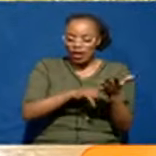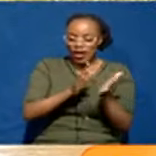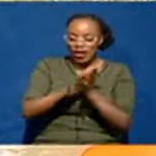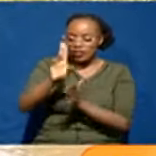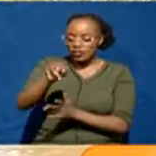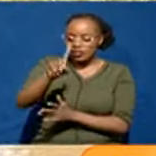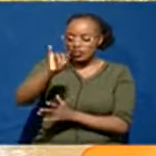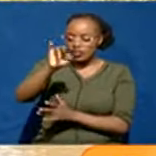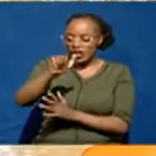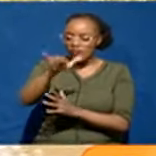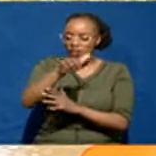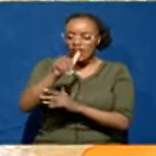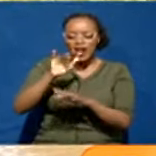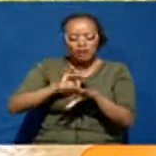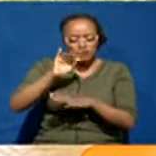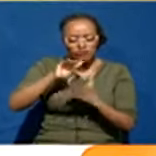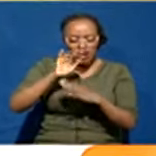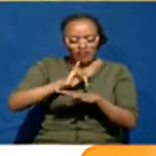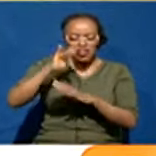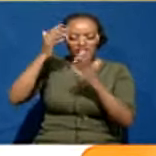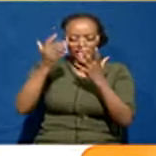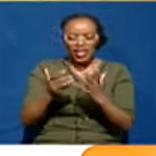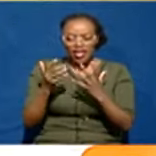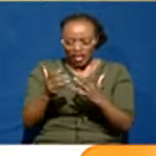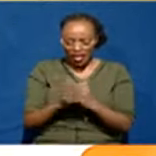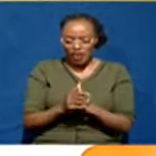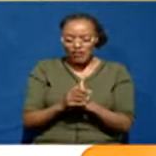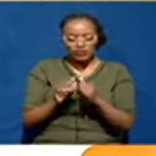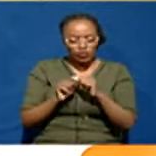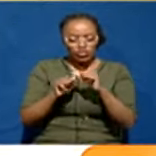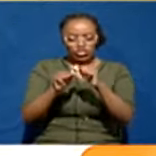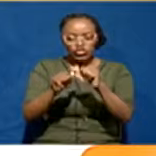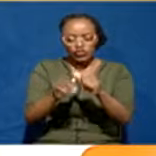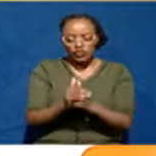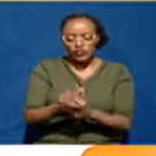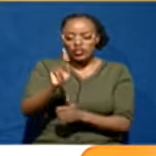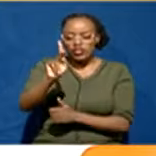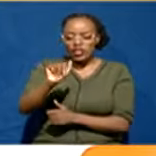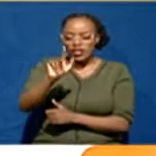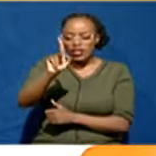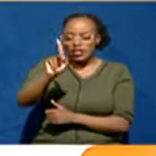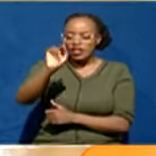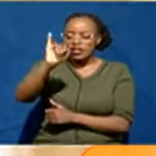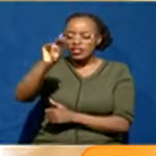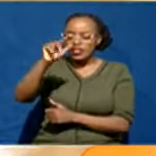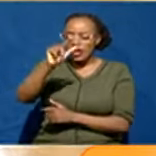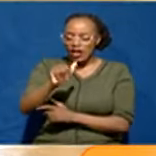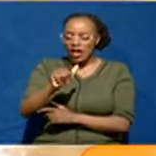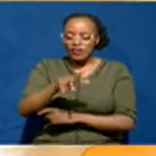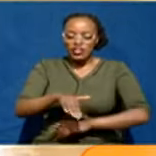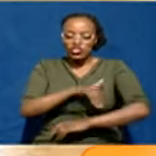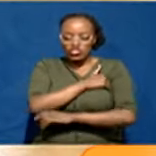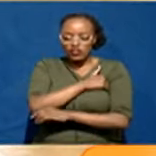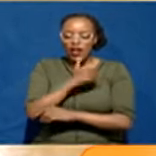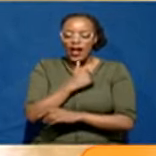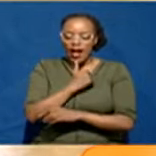areas are the most affected and efforts to support them are ongoing. Kadianga Assistant Chief Moses Waweru has urged